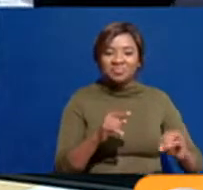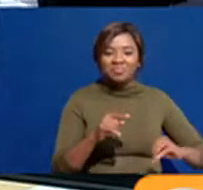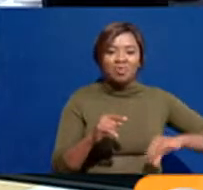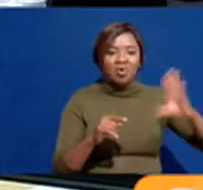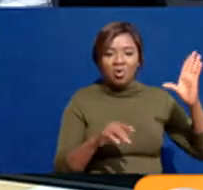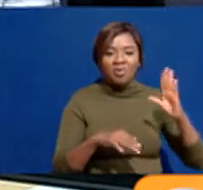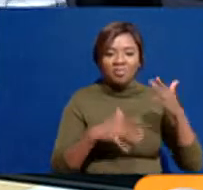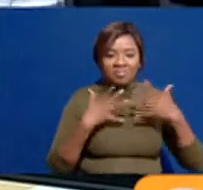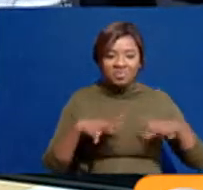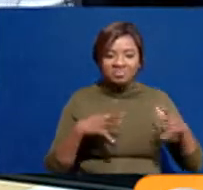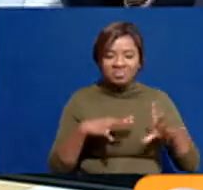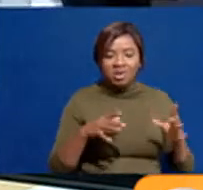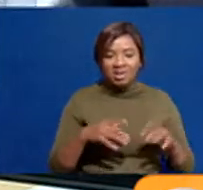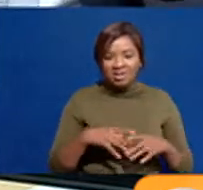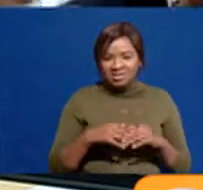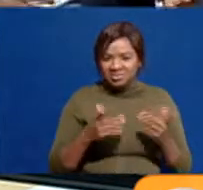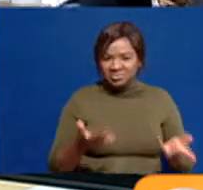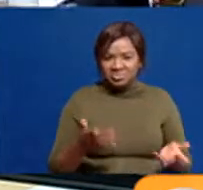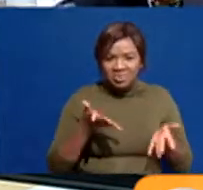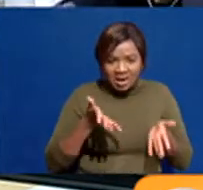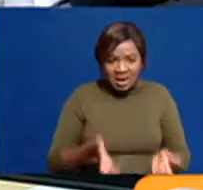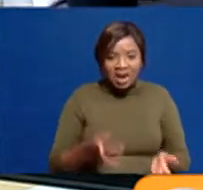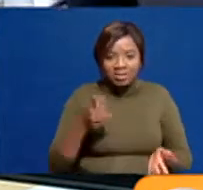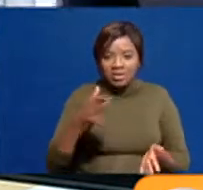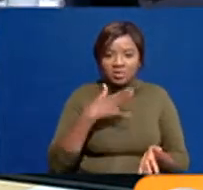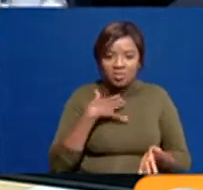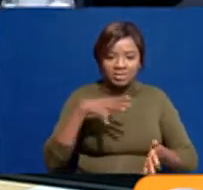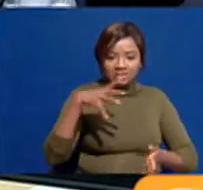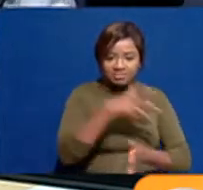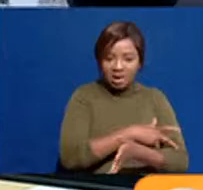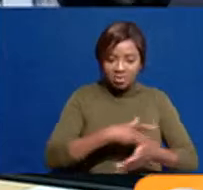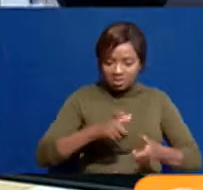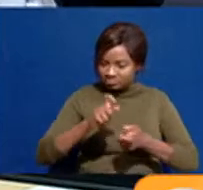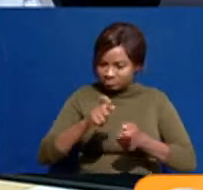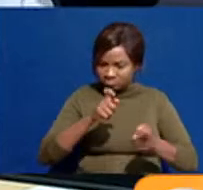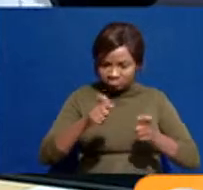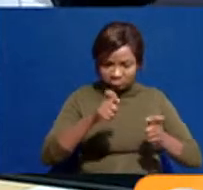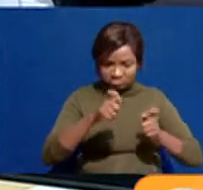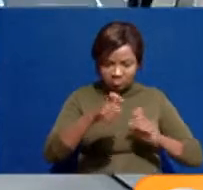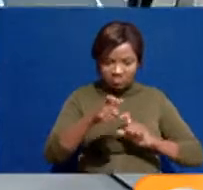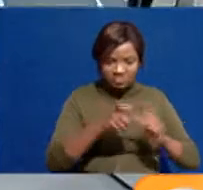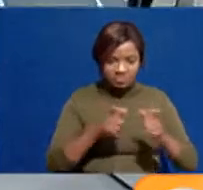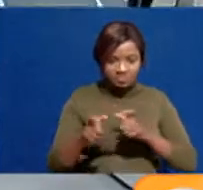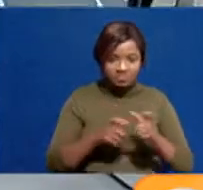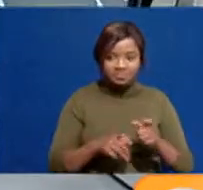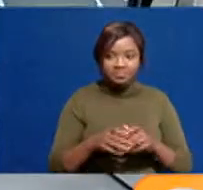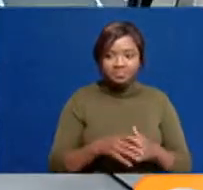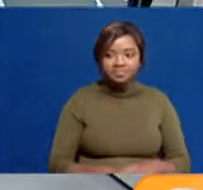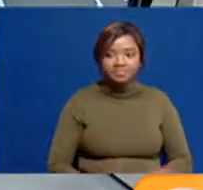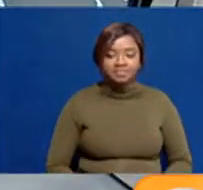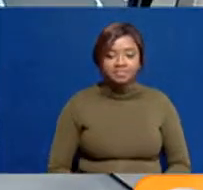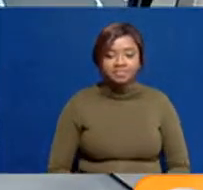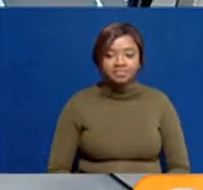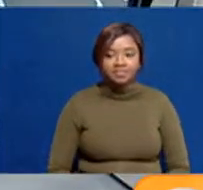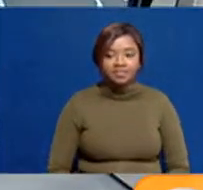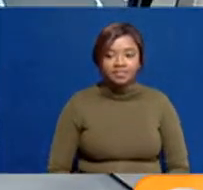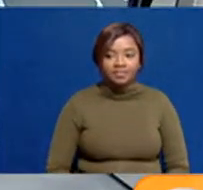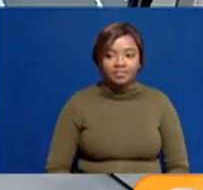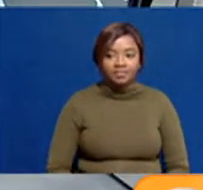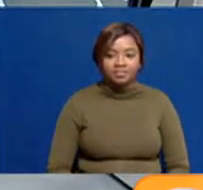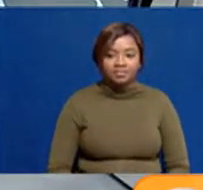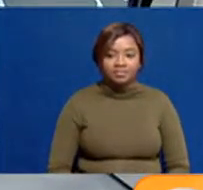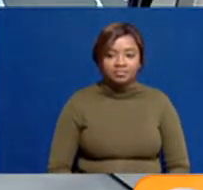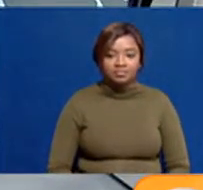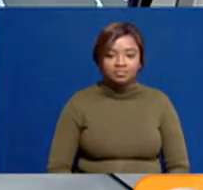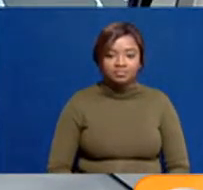to come in and muscle their way through. Okay. So we amended the law. That's issue number one. Okay. The law was amended. The law was brought in, and we amended the